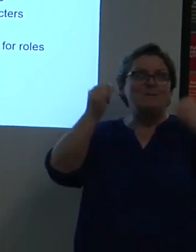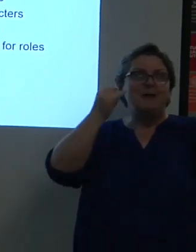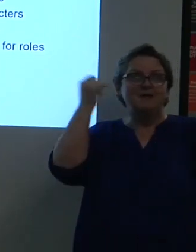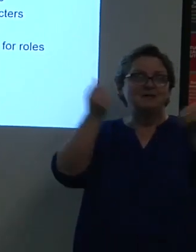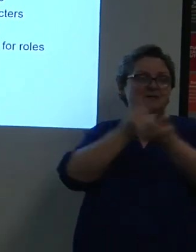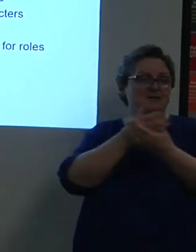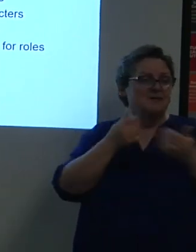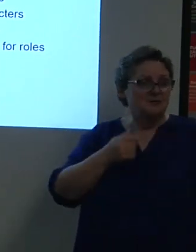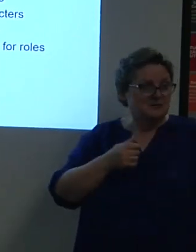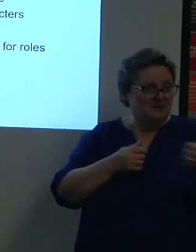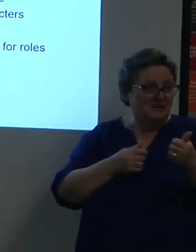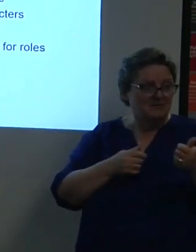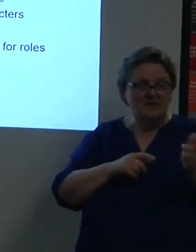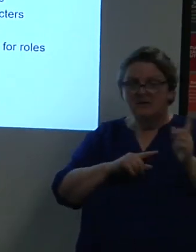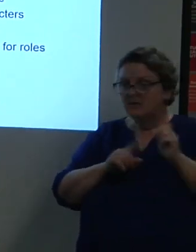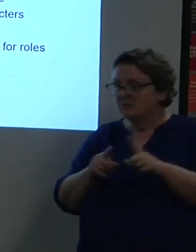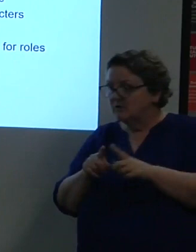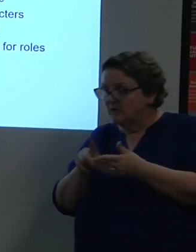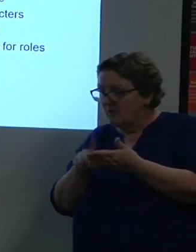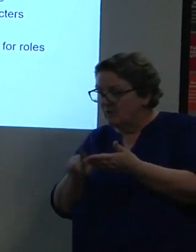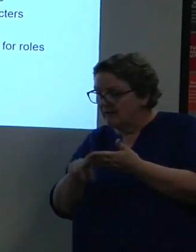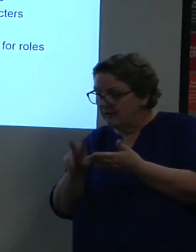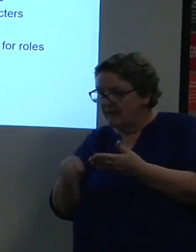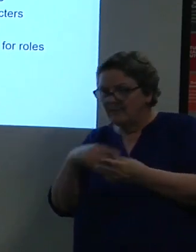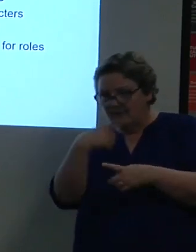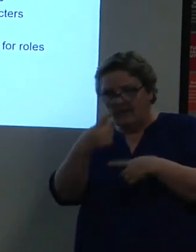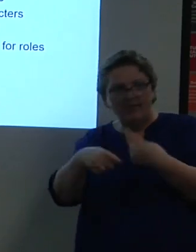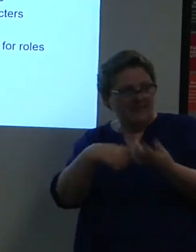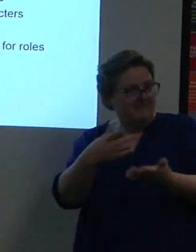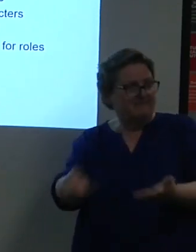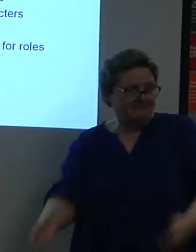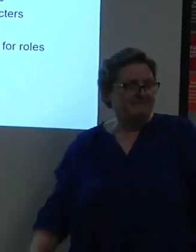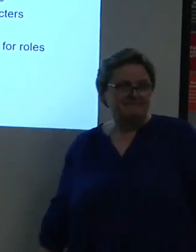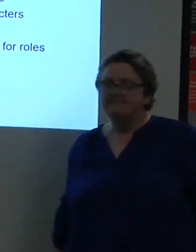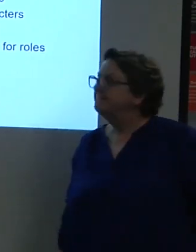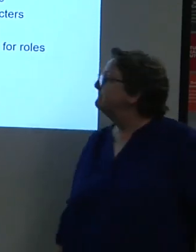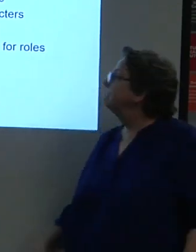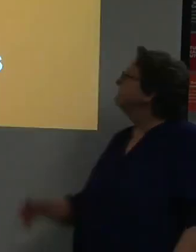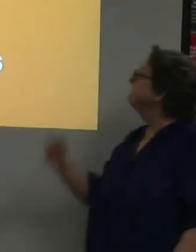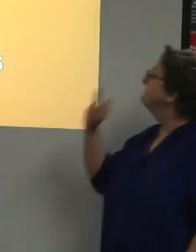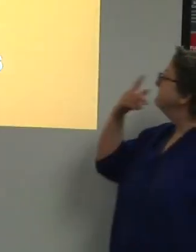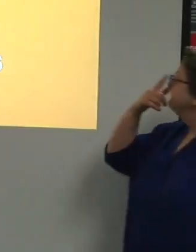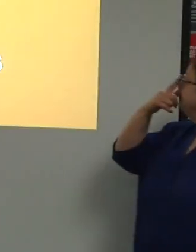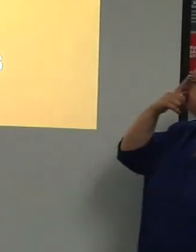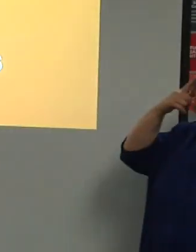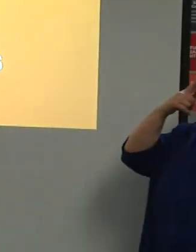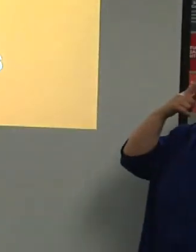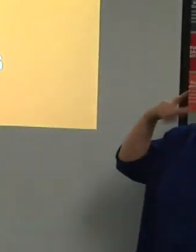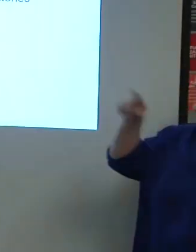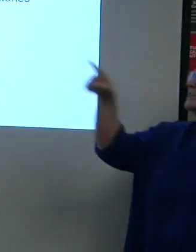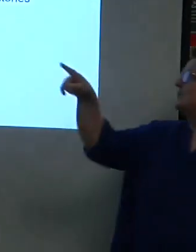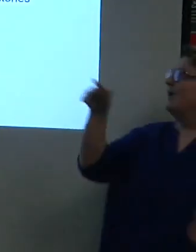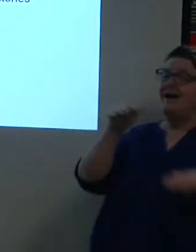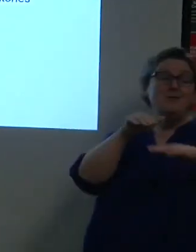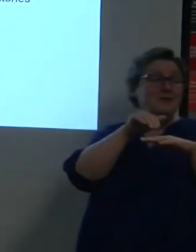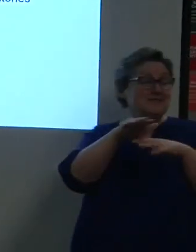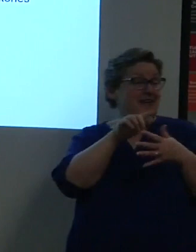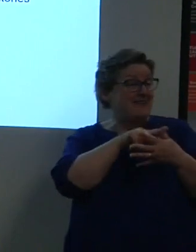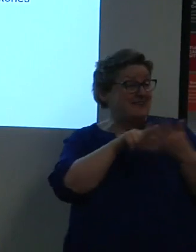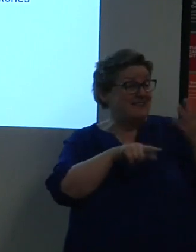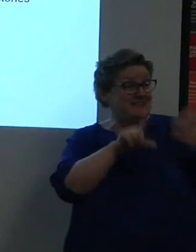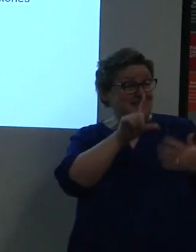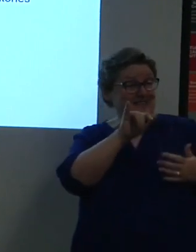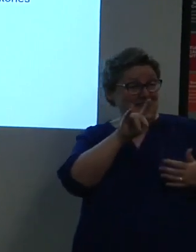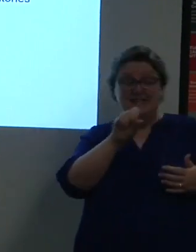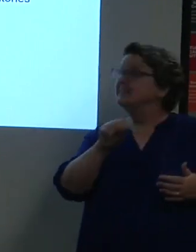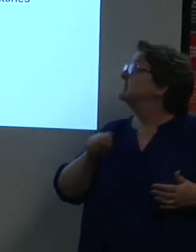those yourself. You can go and easily retrieve that information. So we'll send these as links, but there